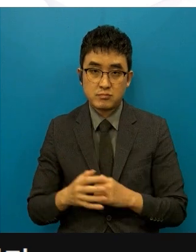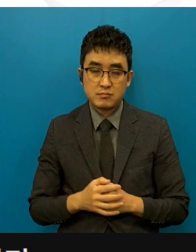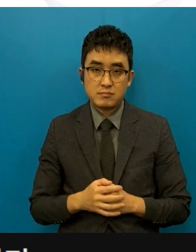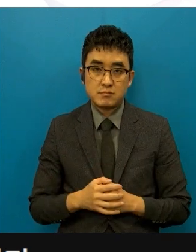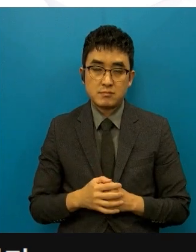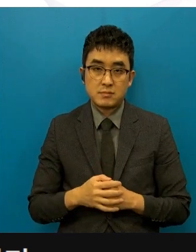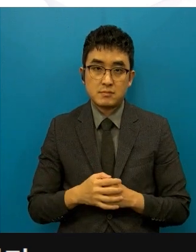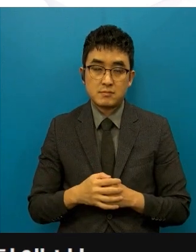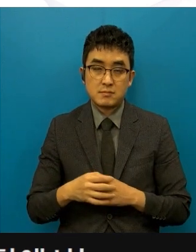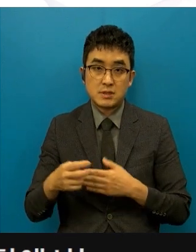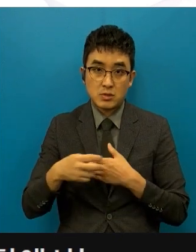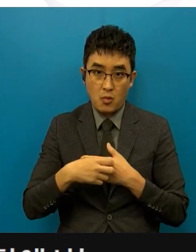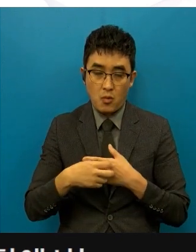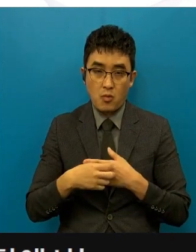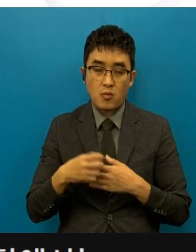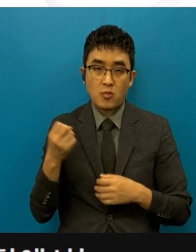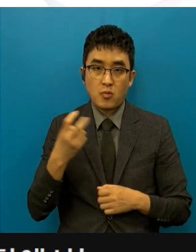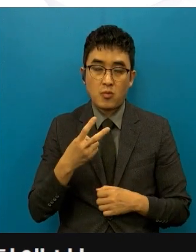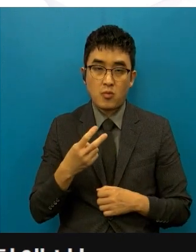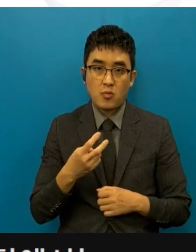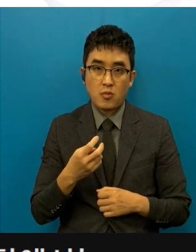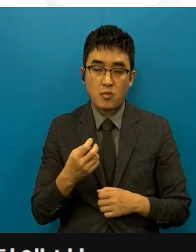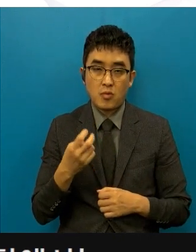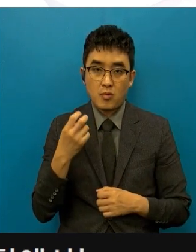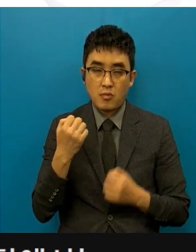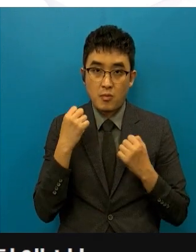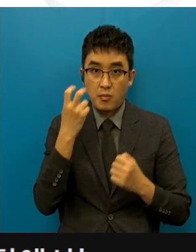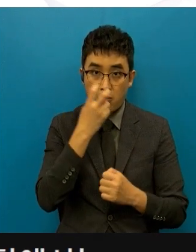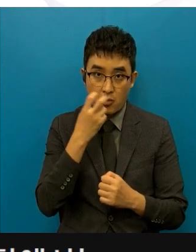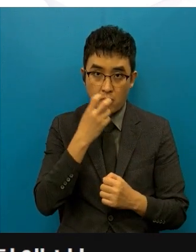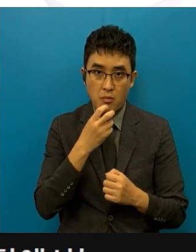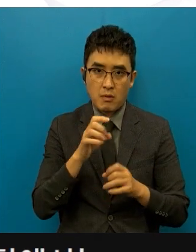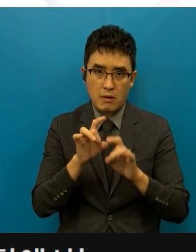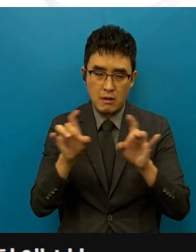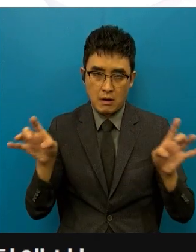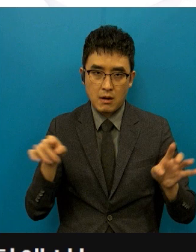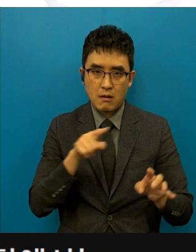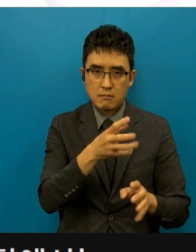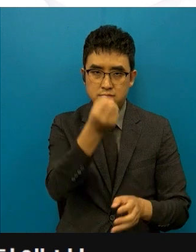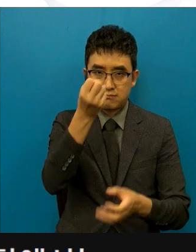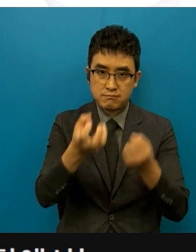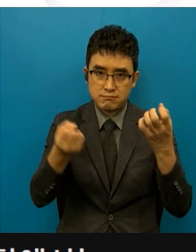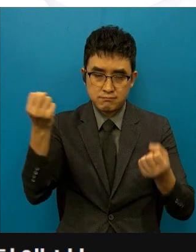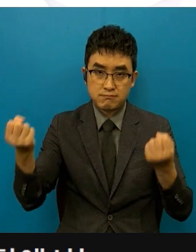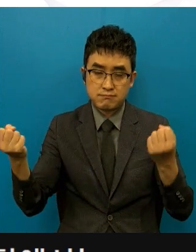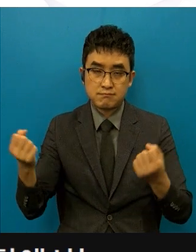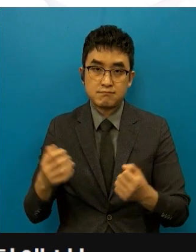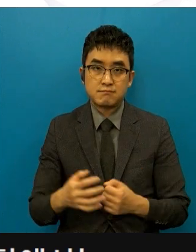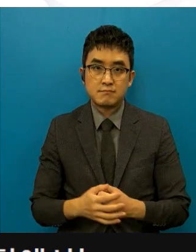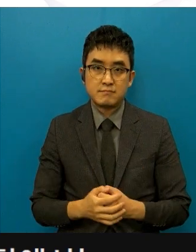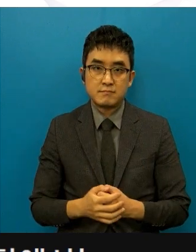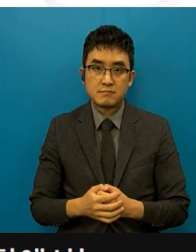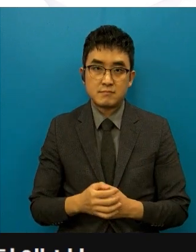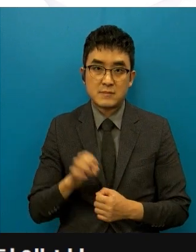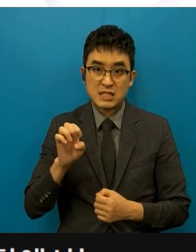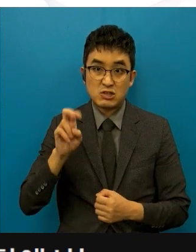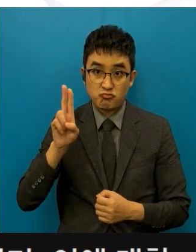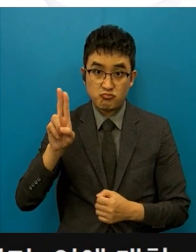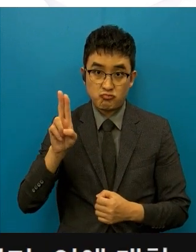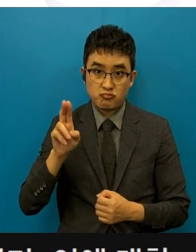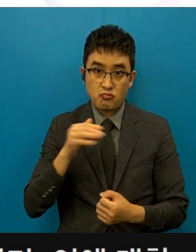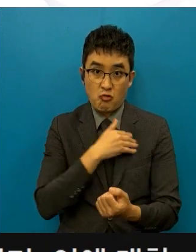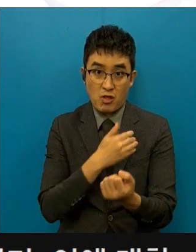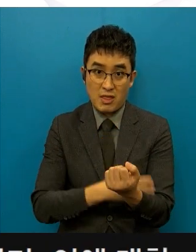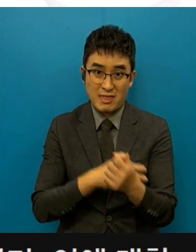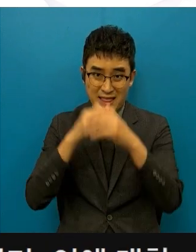European Union. This means healthcare is within the member states' own responsibility. And there are 27 members